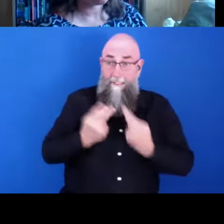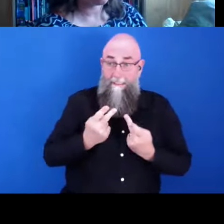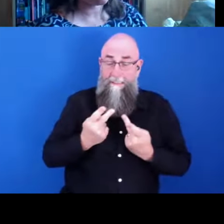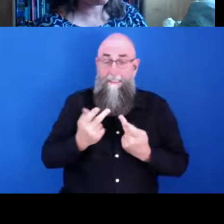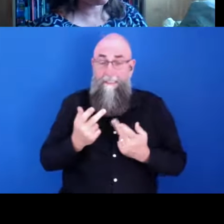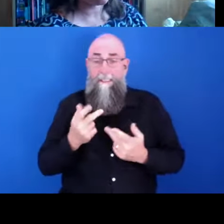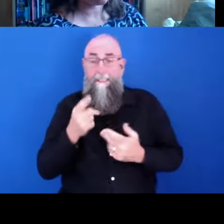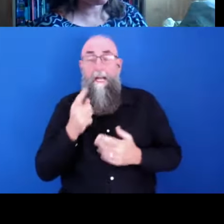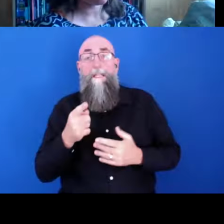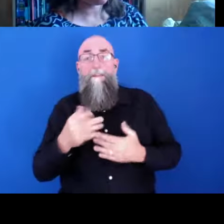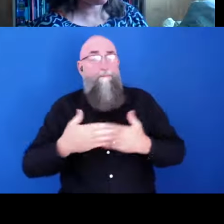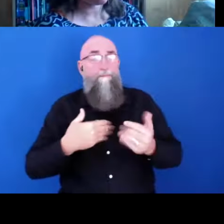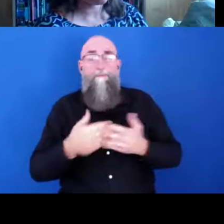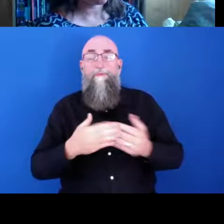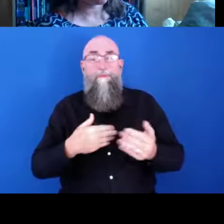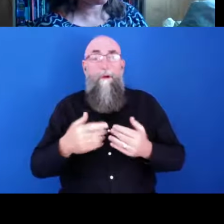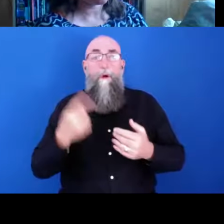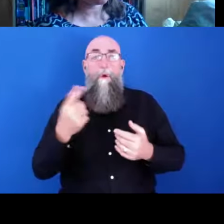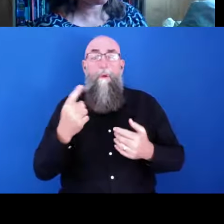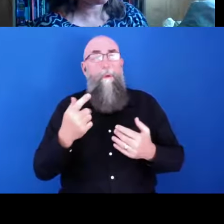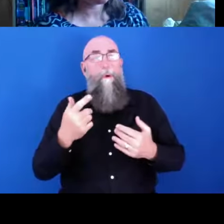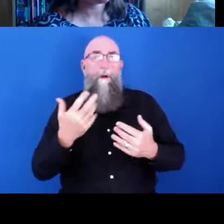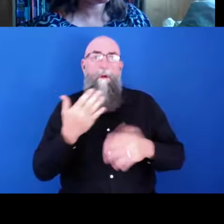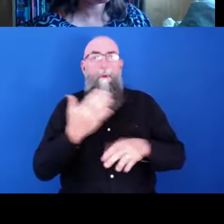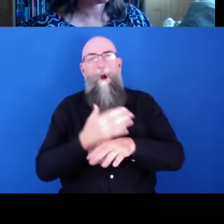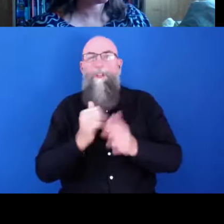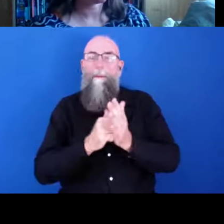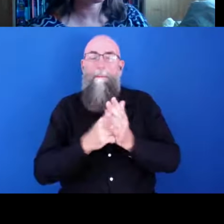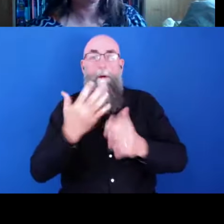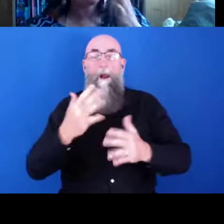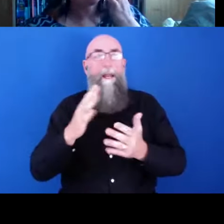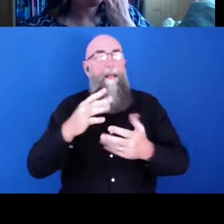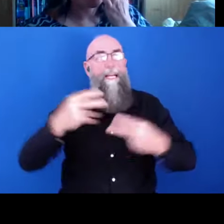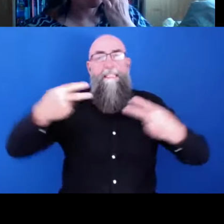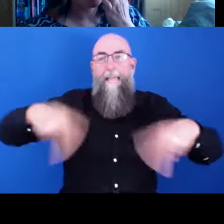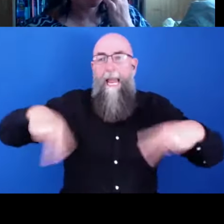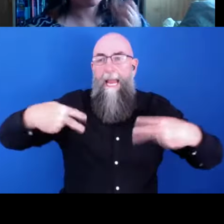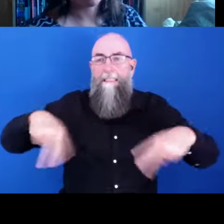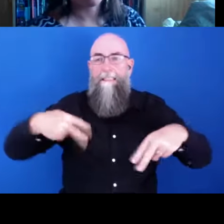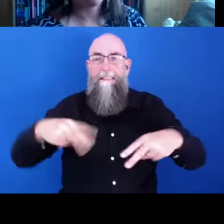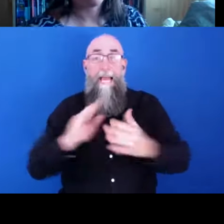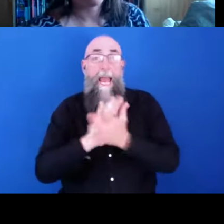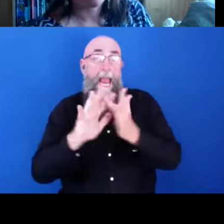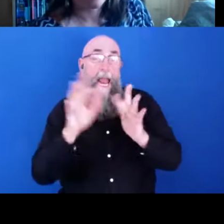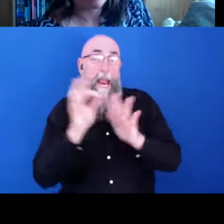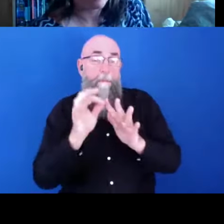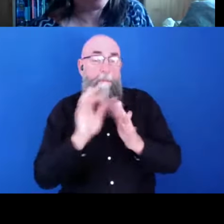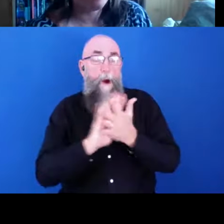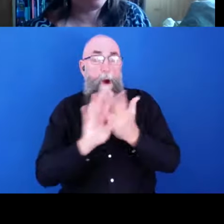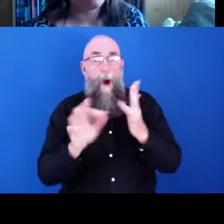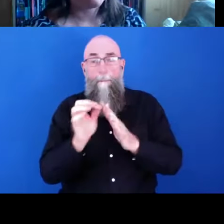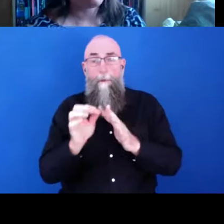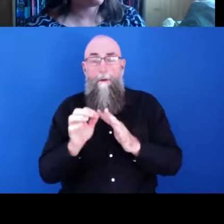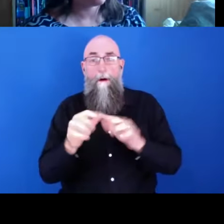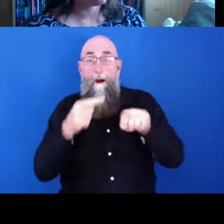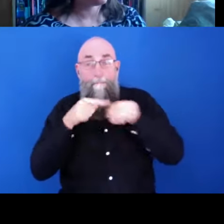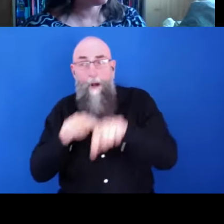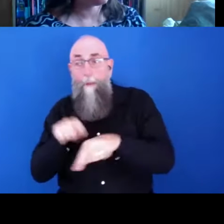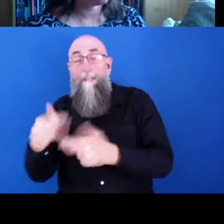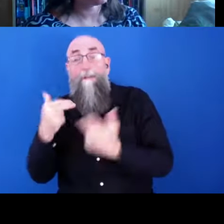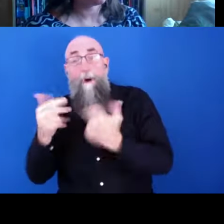ran a, a dance, a lyrical hip hop dance workshop to that song, to the Billie Eilish song. And in the meantime,